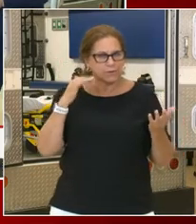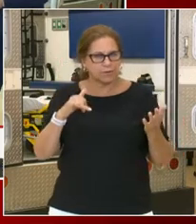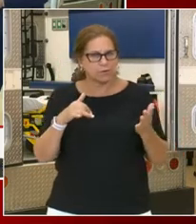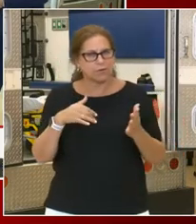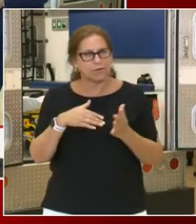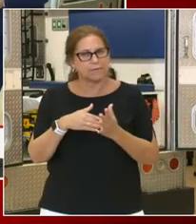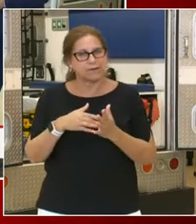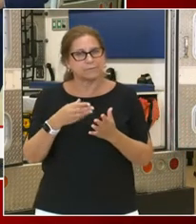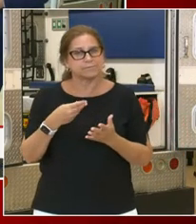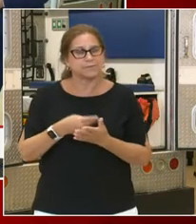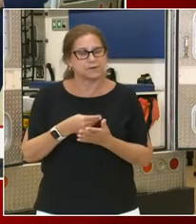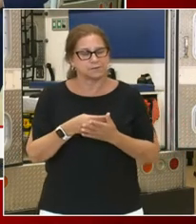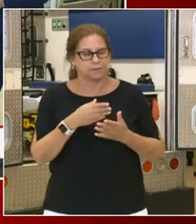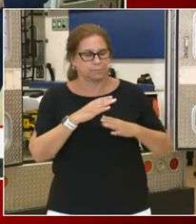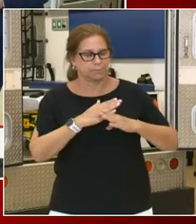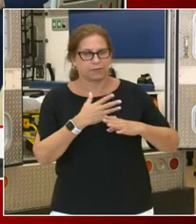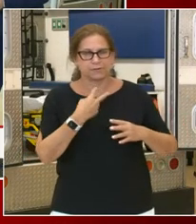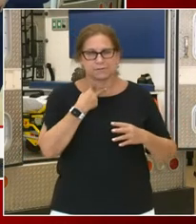barriers prevent